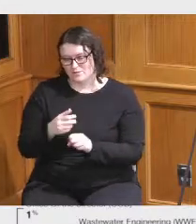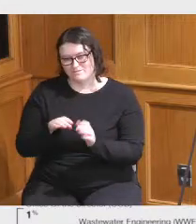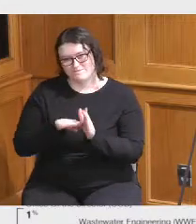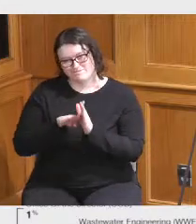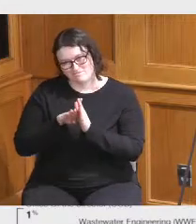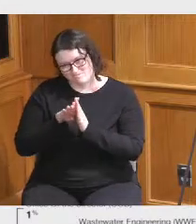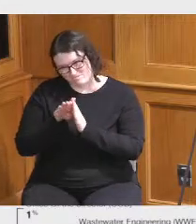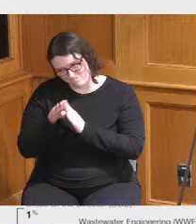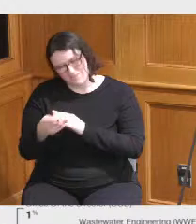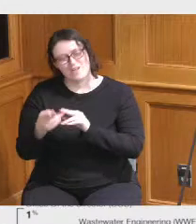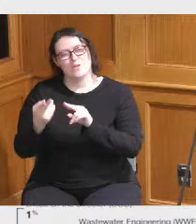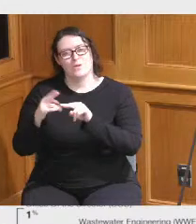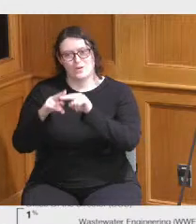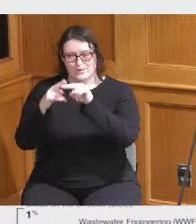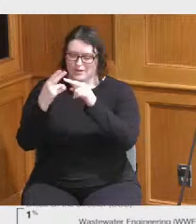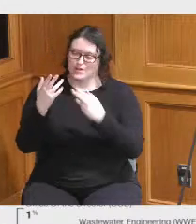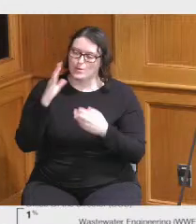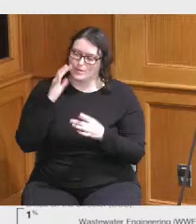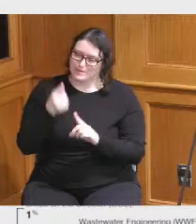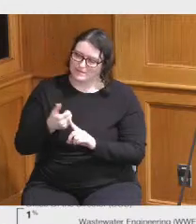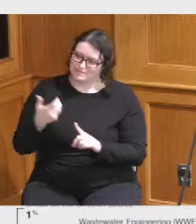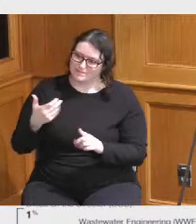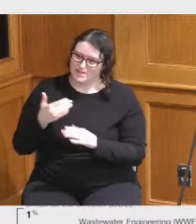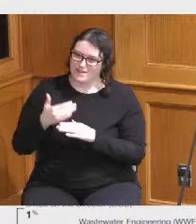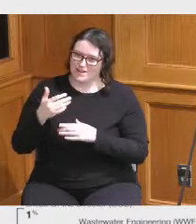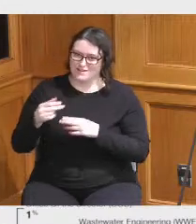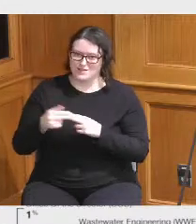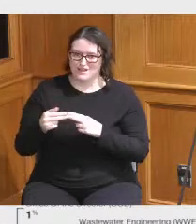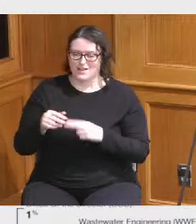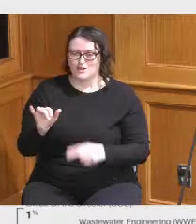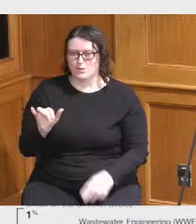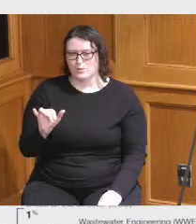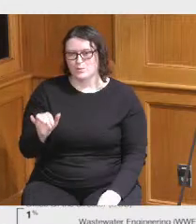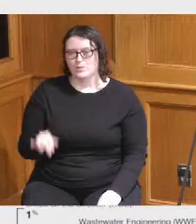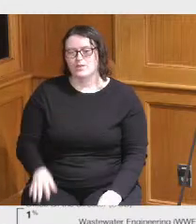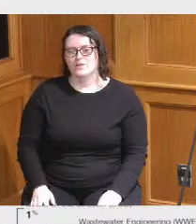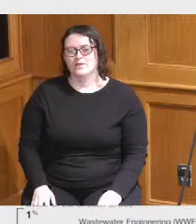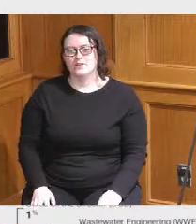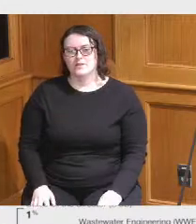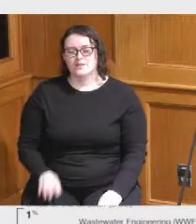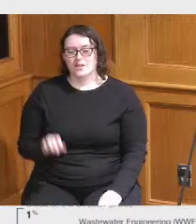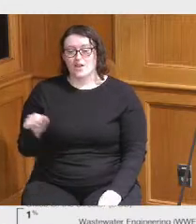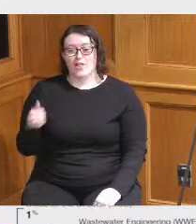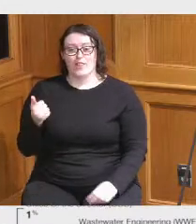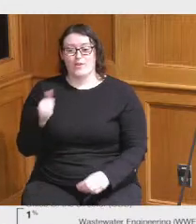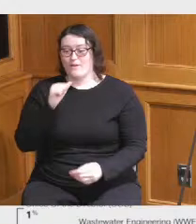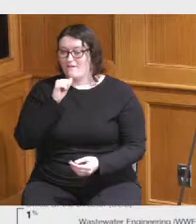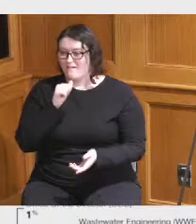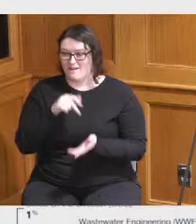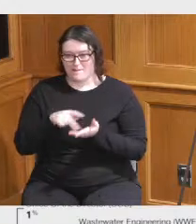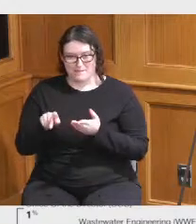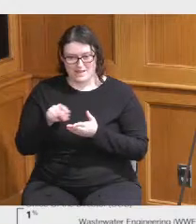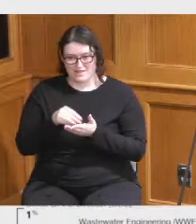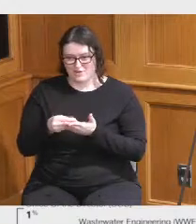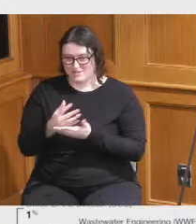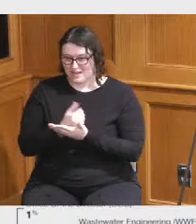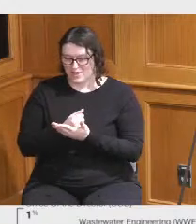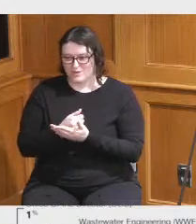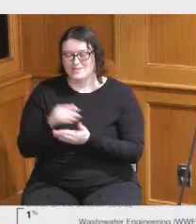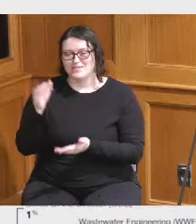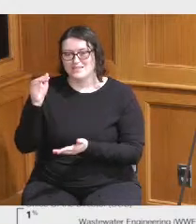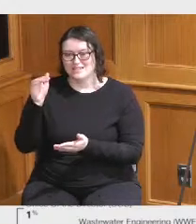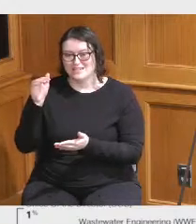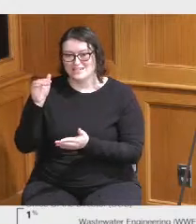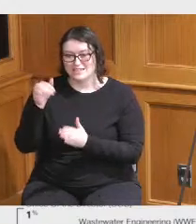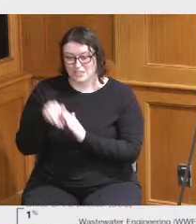to talk a little bit more about that on the next slide. And then the other non-personnel, also a decrease, and that